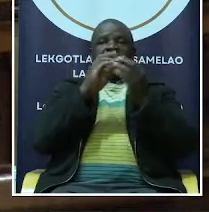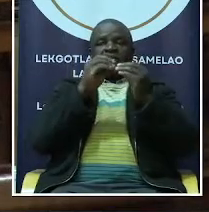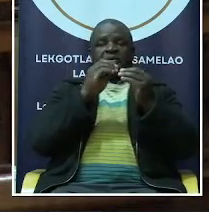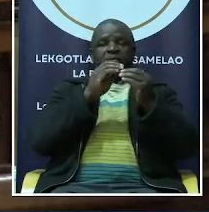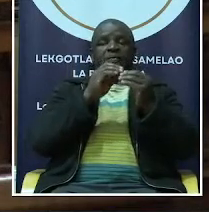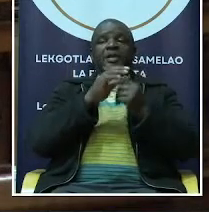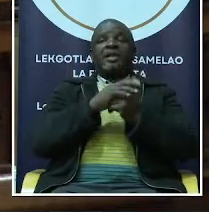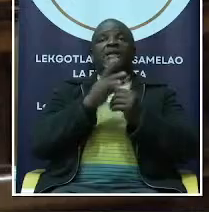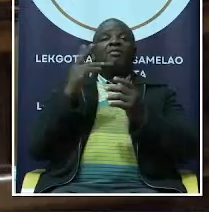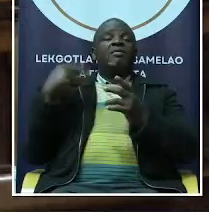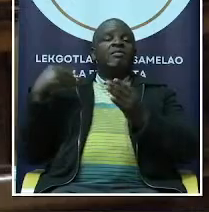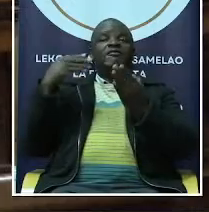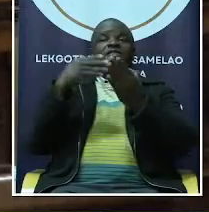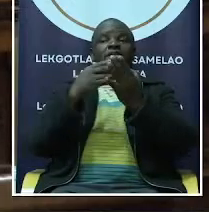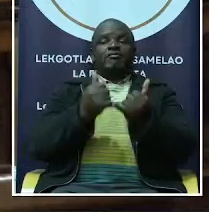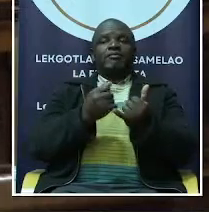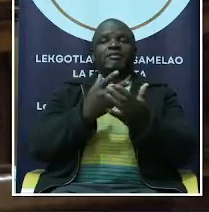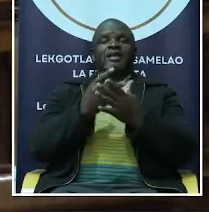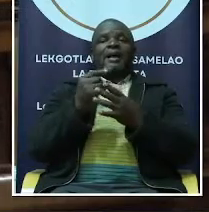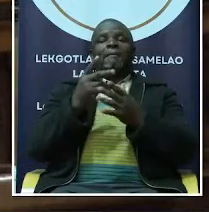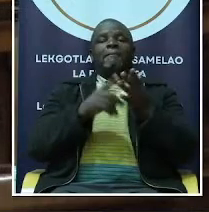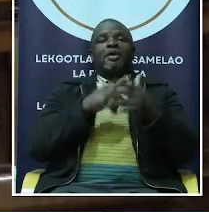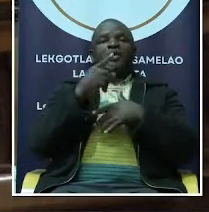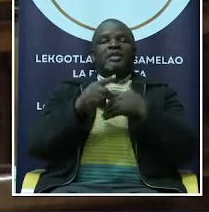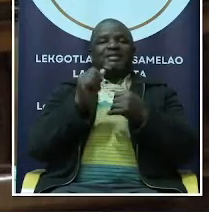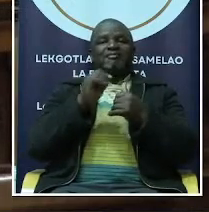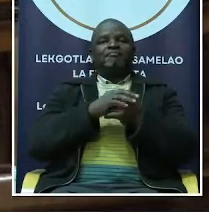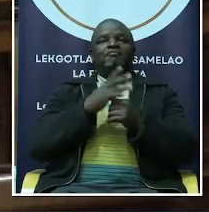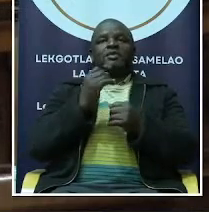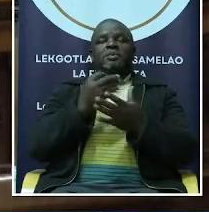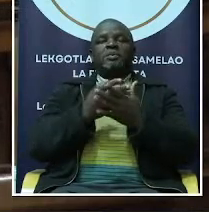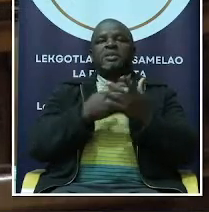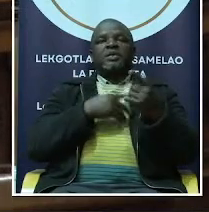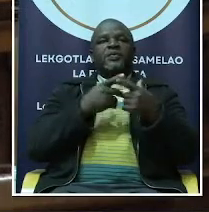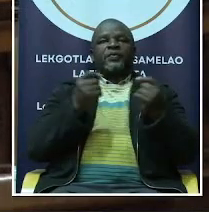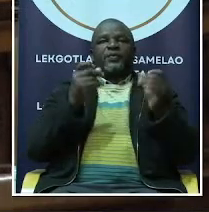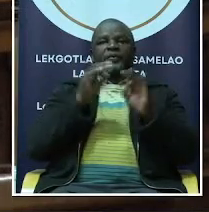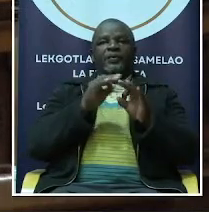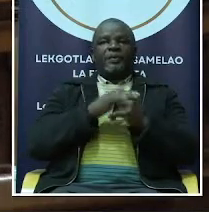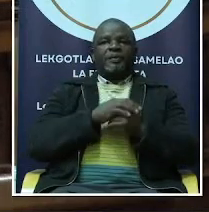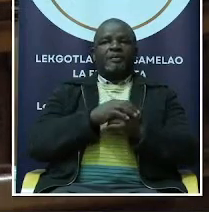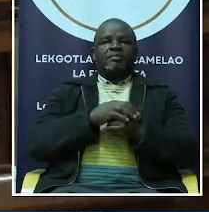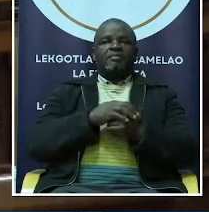until now, that project is not completed.